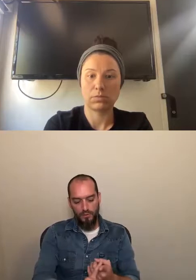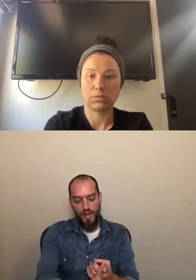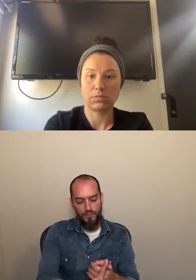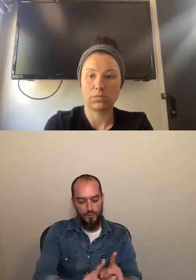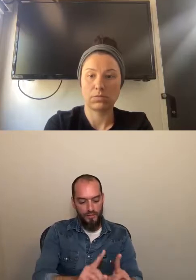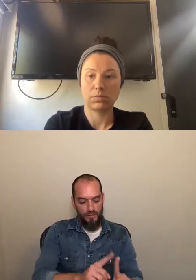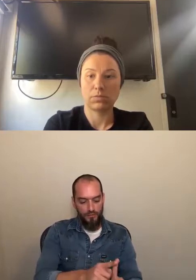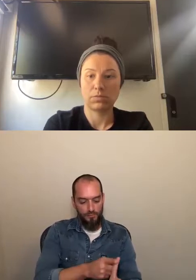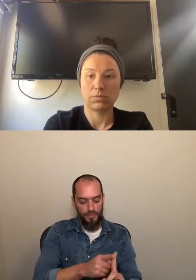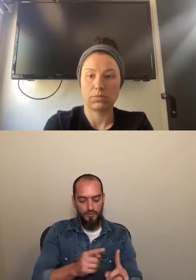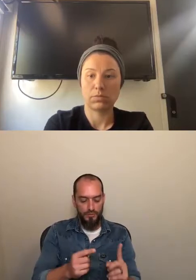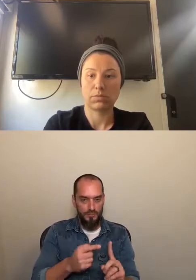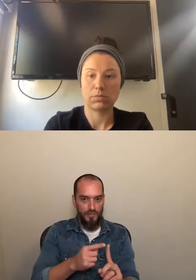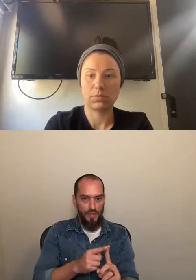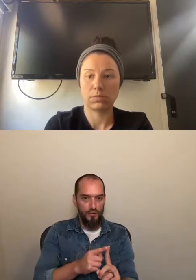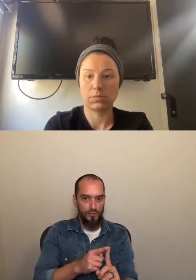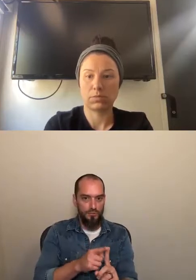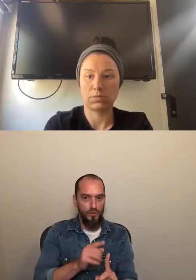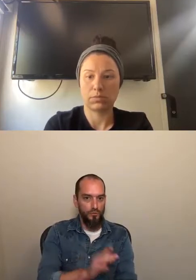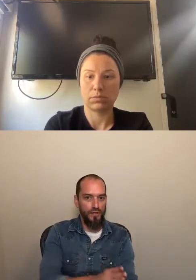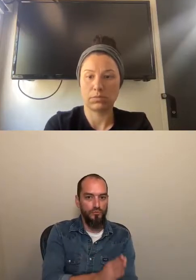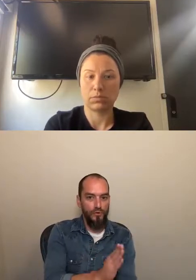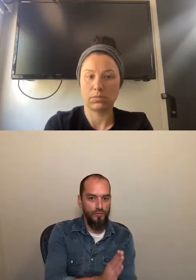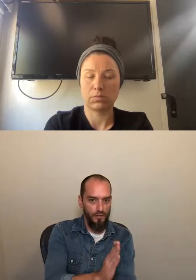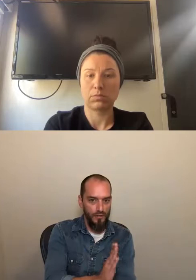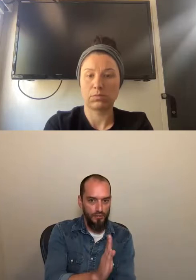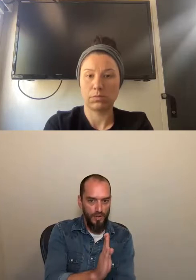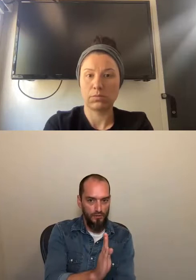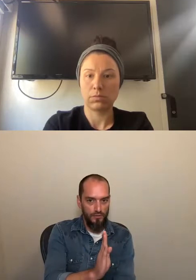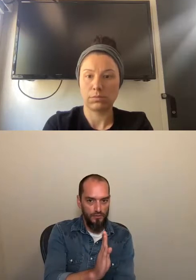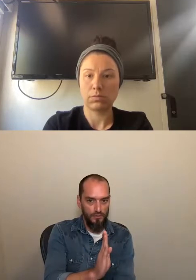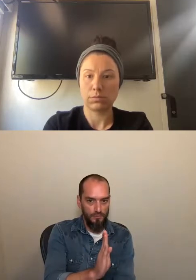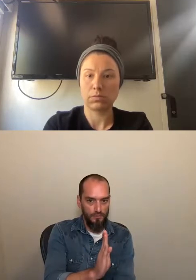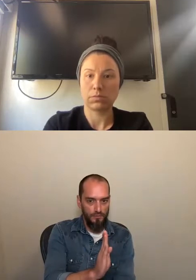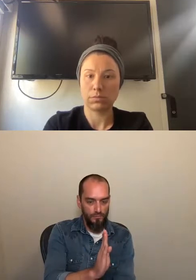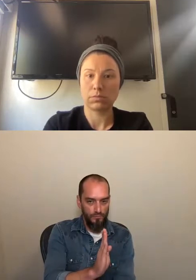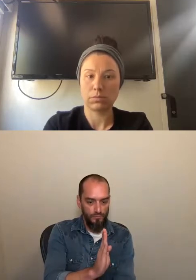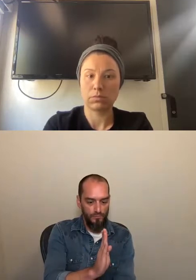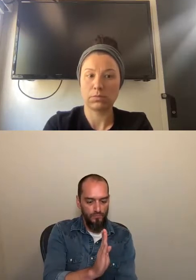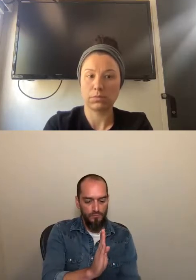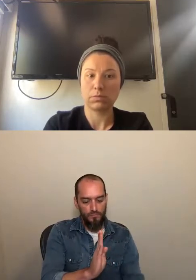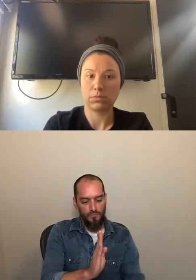So what I do when I take off the plate covers is I hold smoke right in front of that electrical outlet.